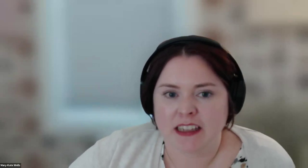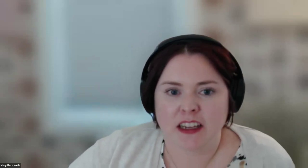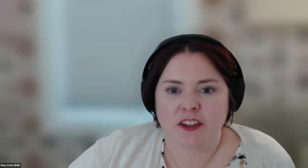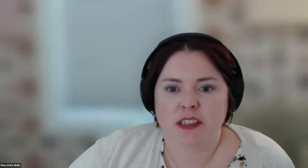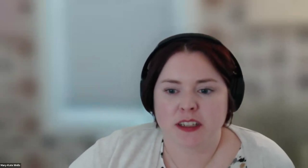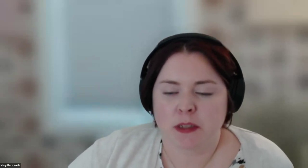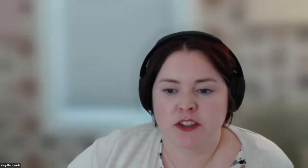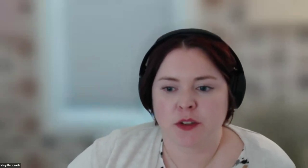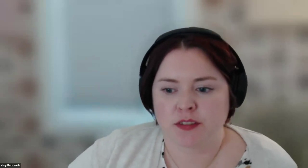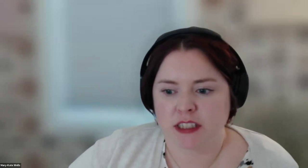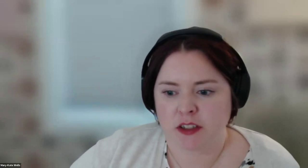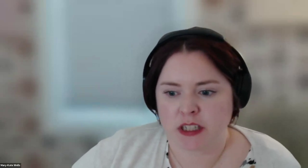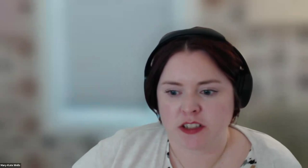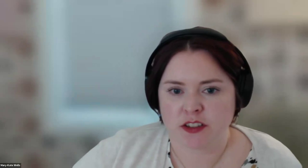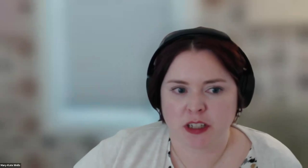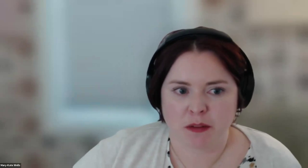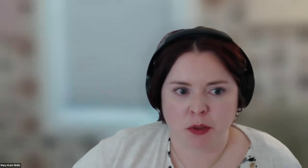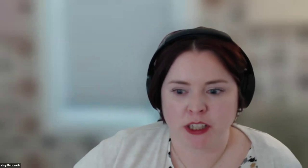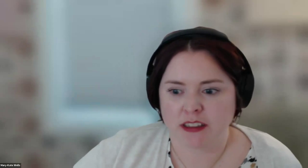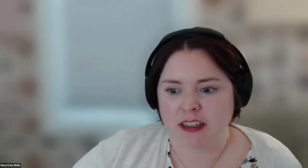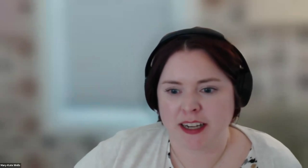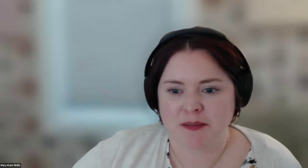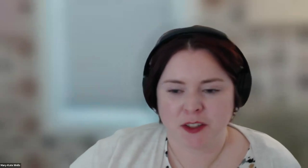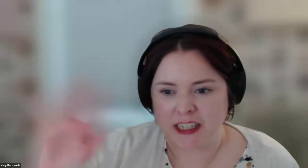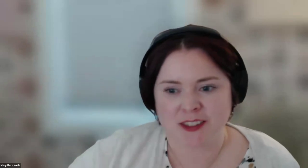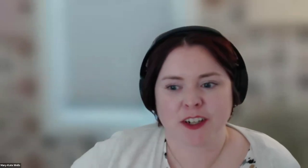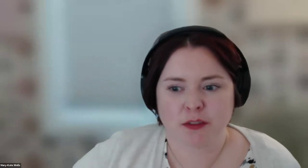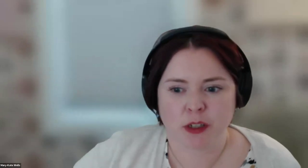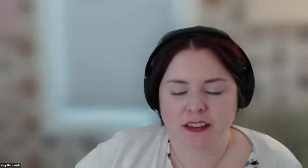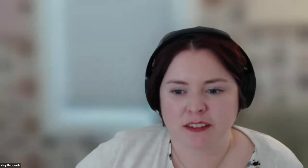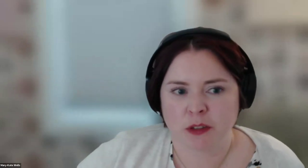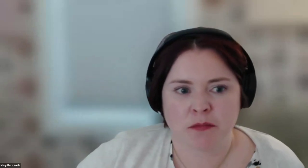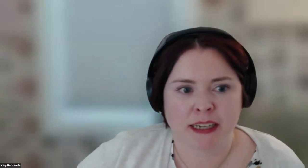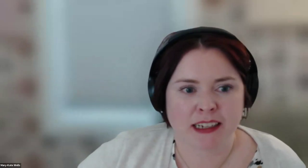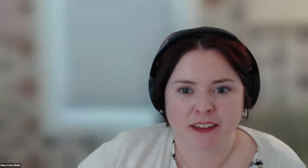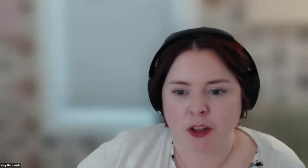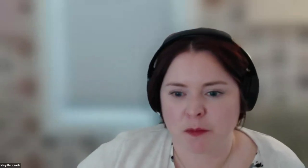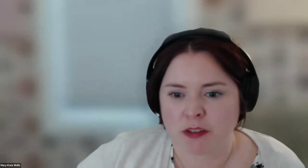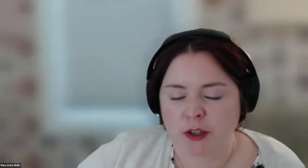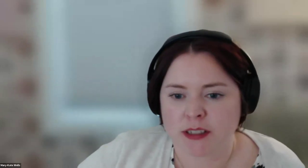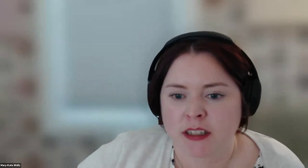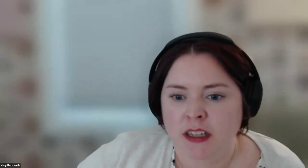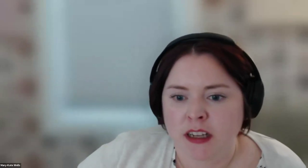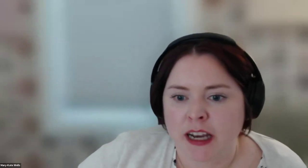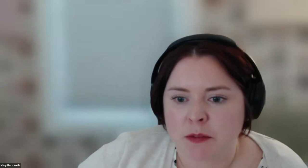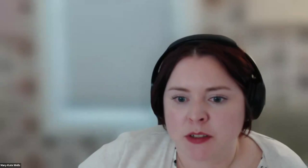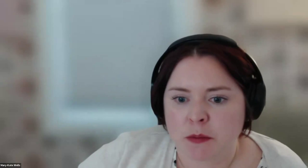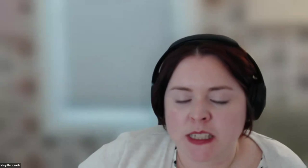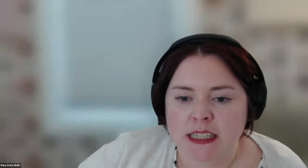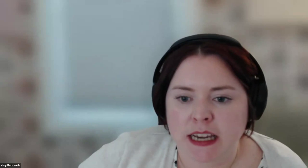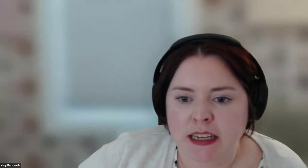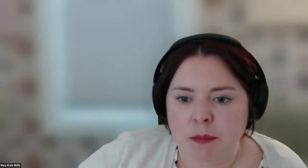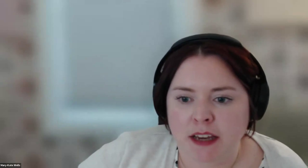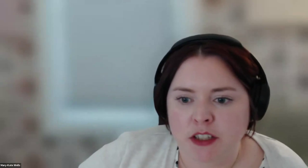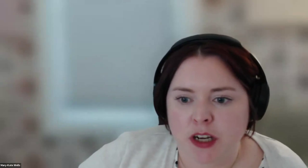Okay, and you can tell me too if these are questions you can put, you can answer if we might need to follow up with folks. So